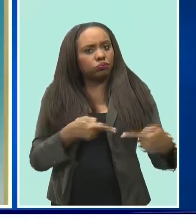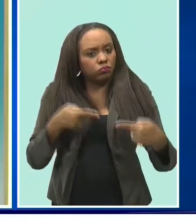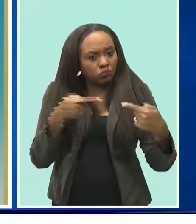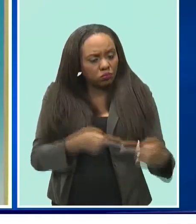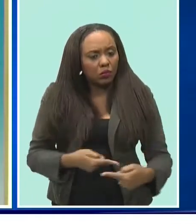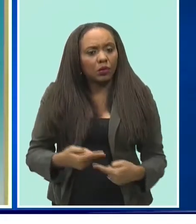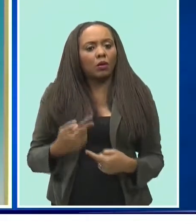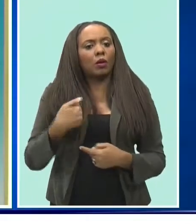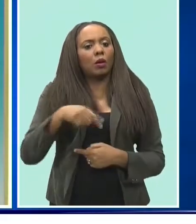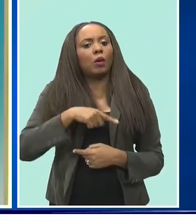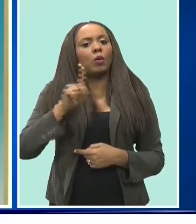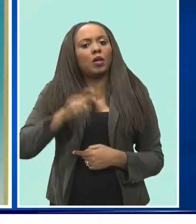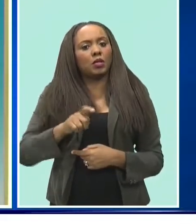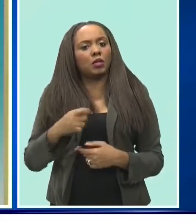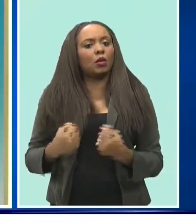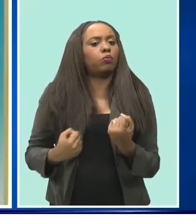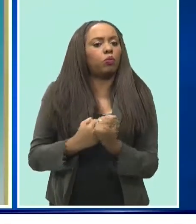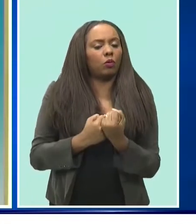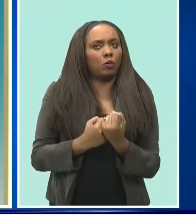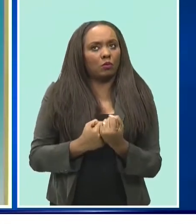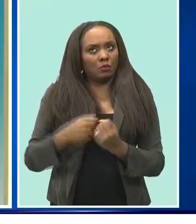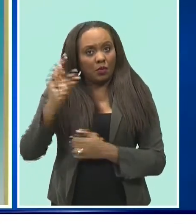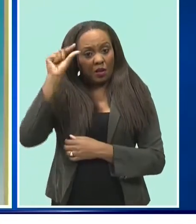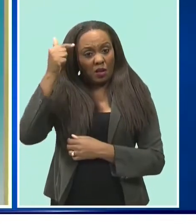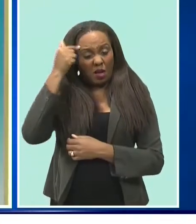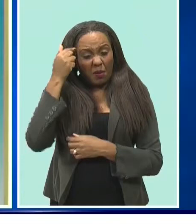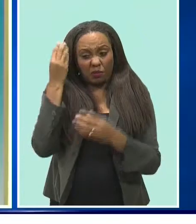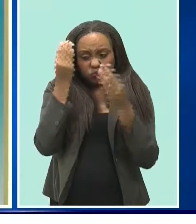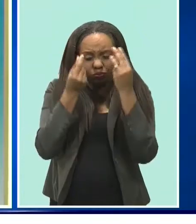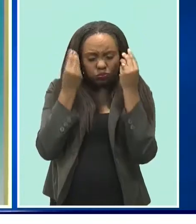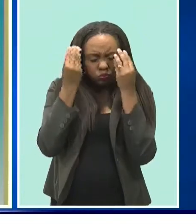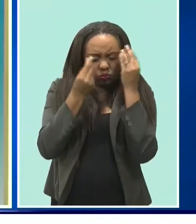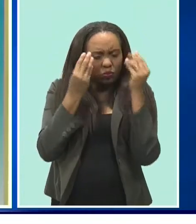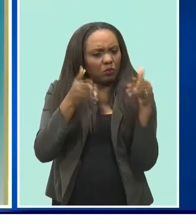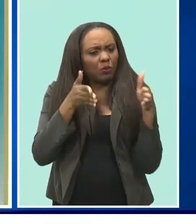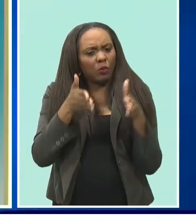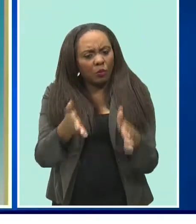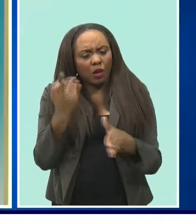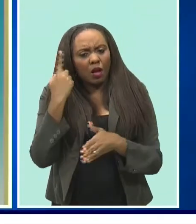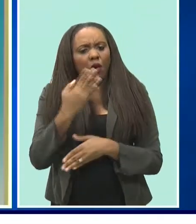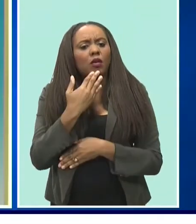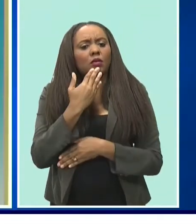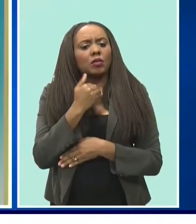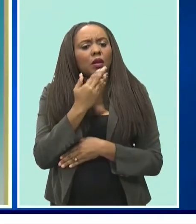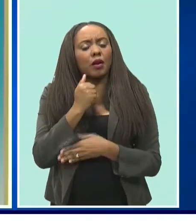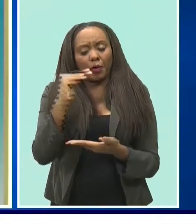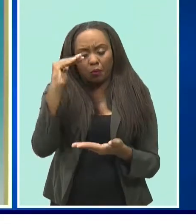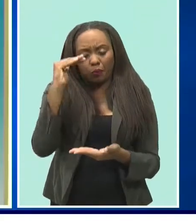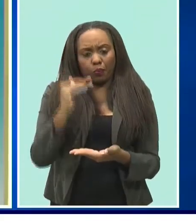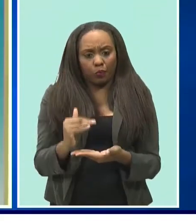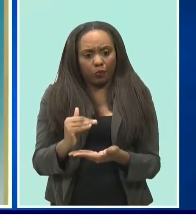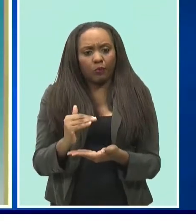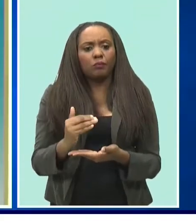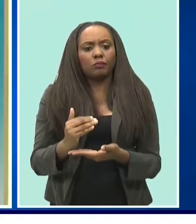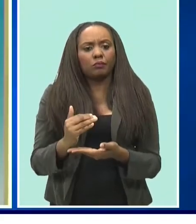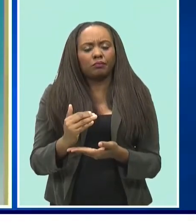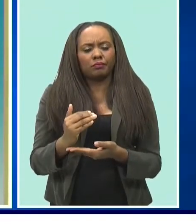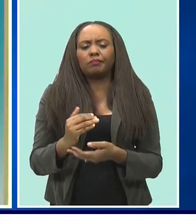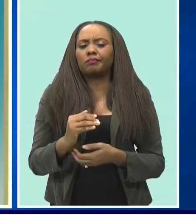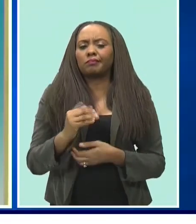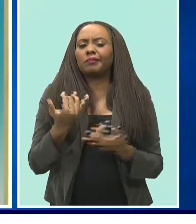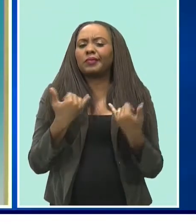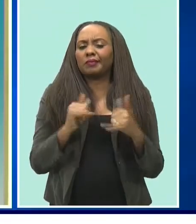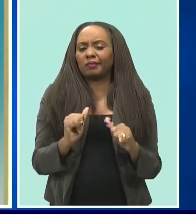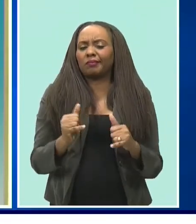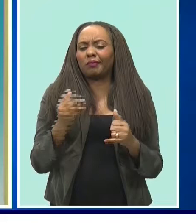is contemplating on a method to help curtail this, and I'm sure they are,